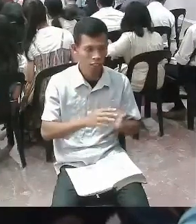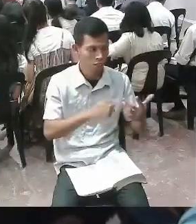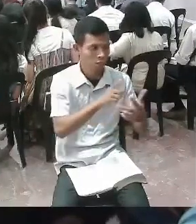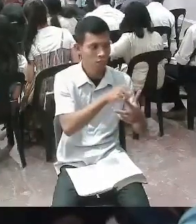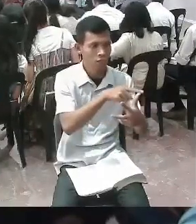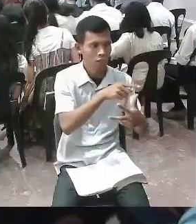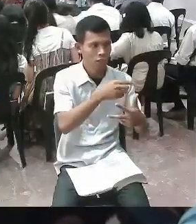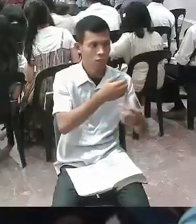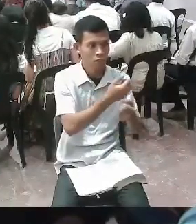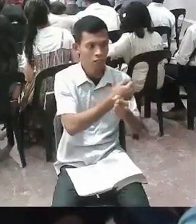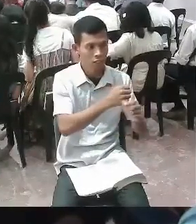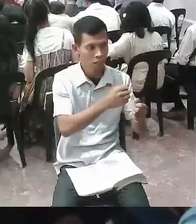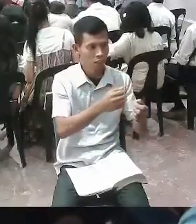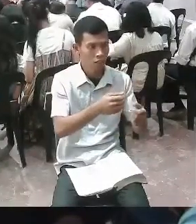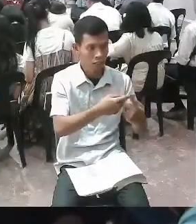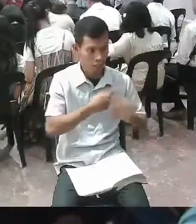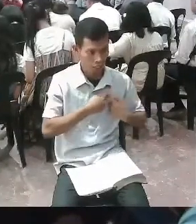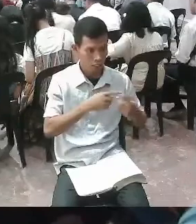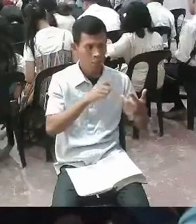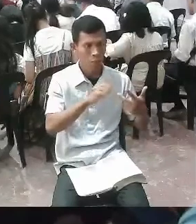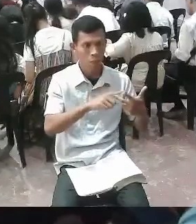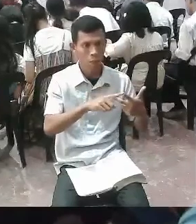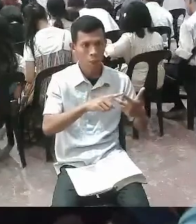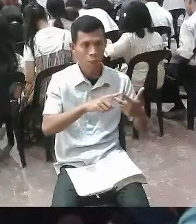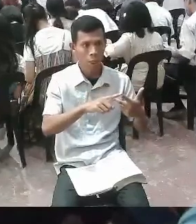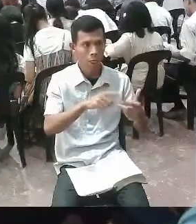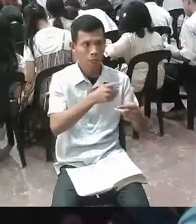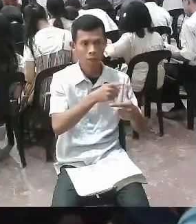Justification is in the past.